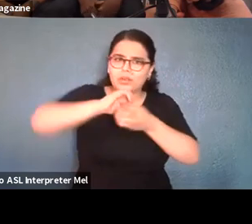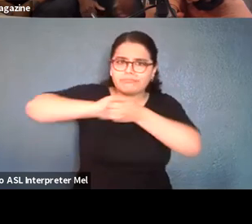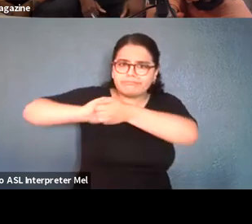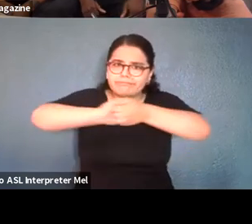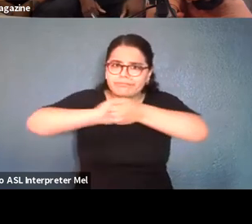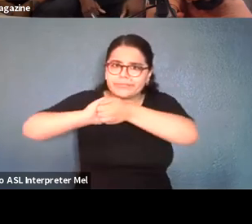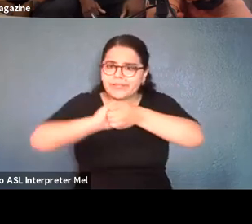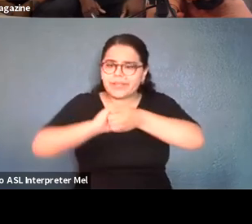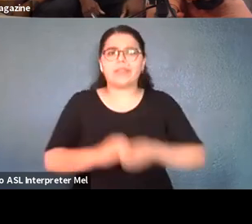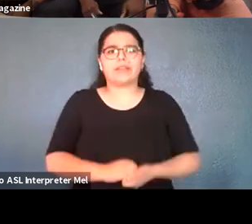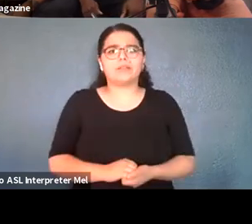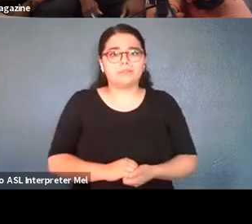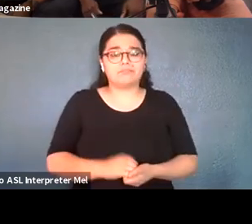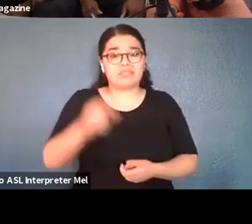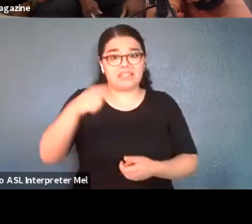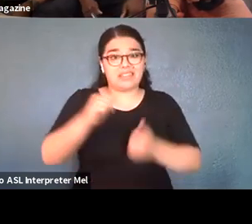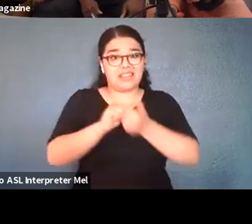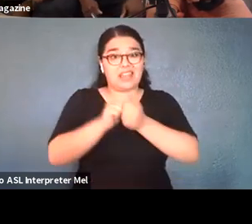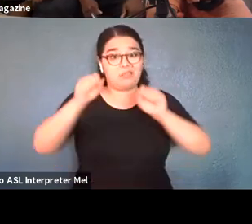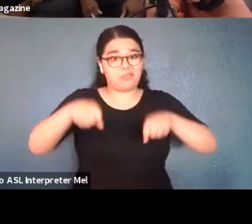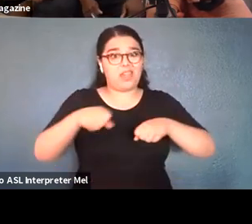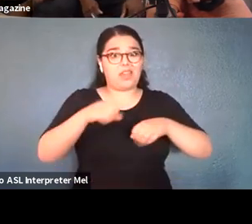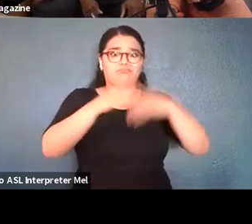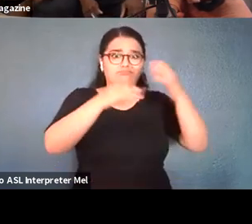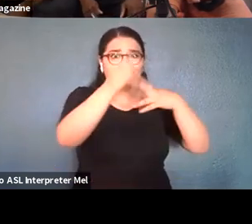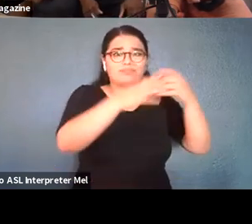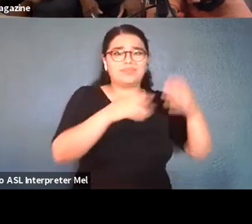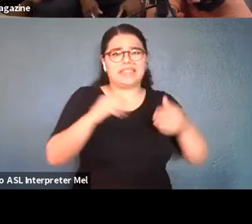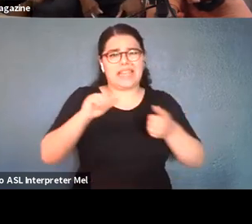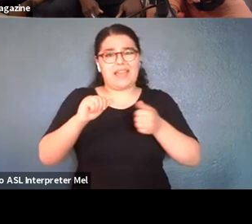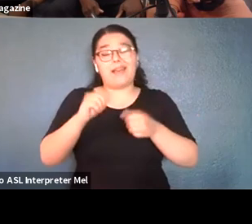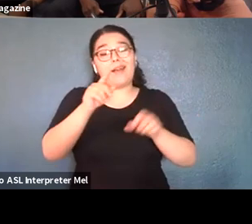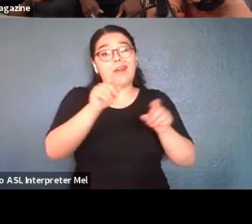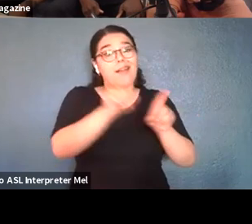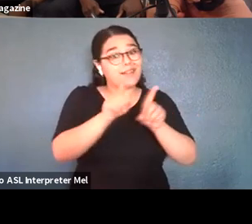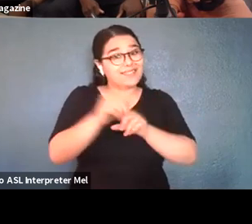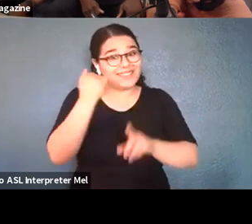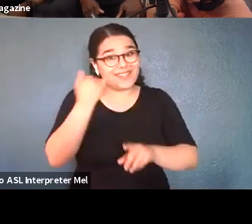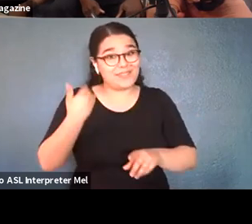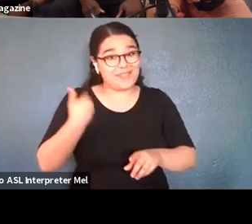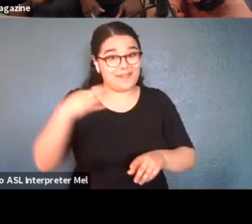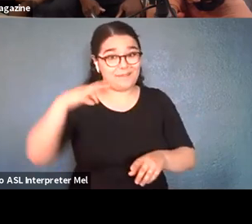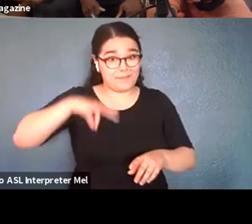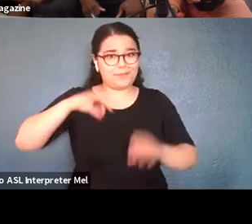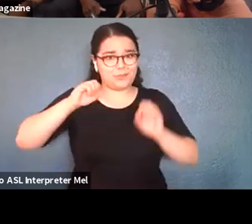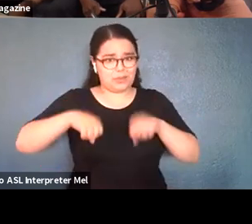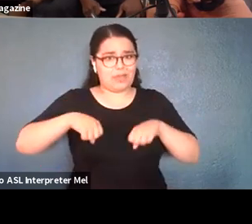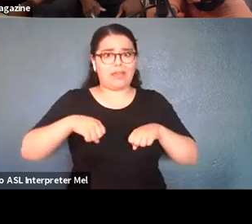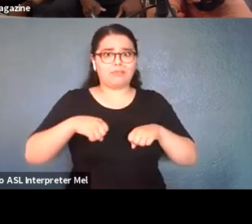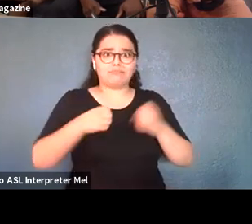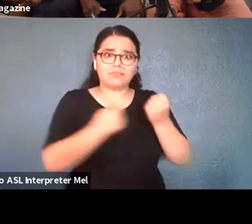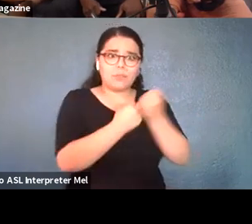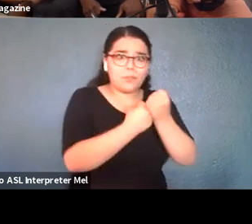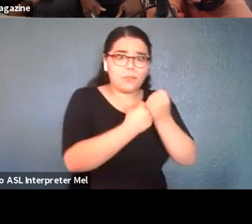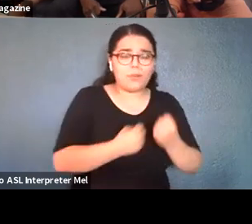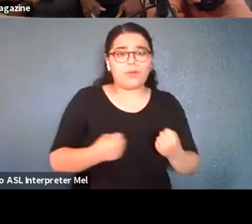also reparate some of your privilege, some of your access. If you don't got that dough, the money you can bring, give back